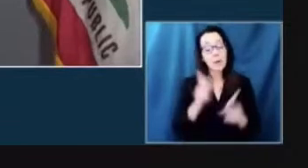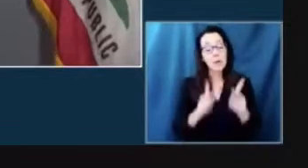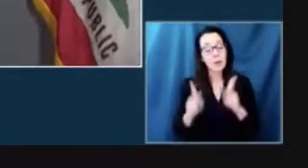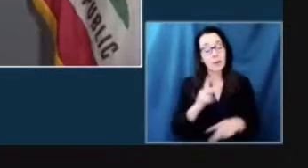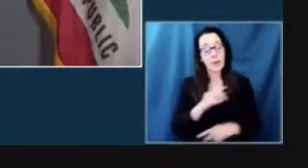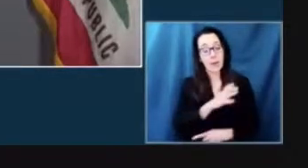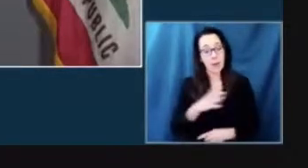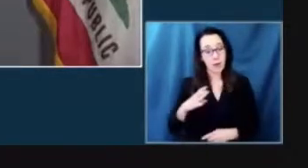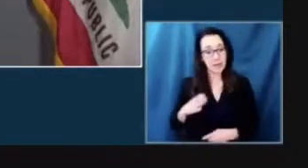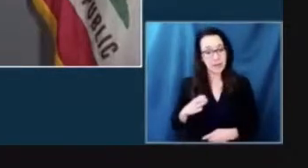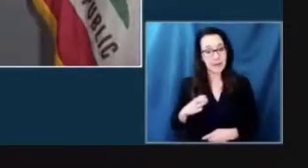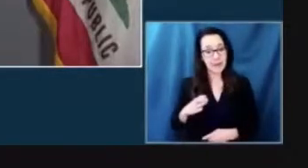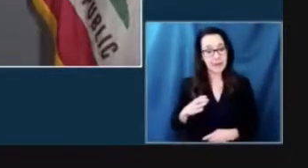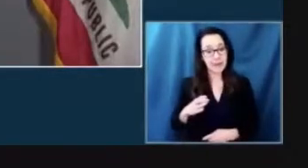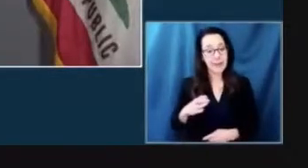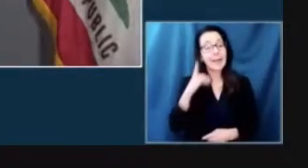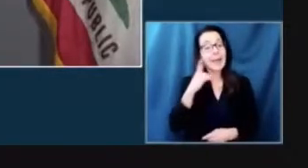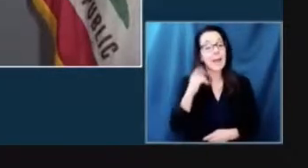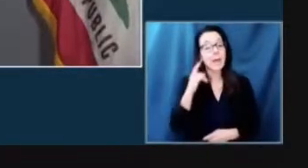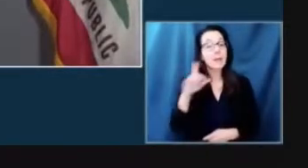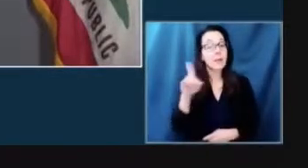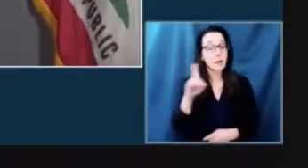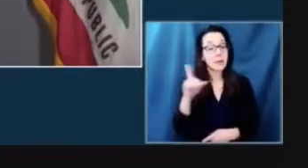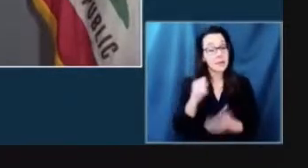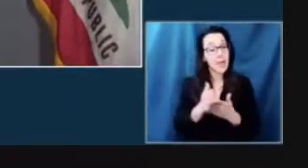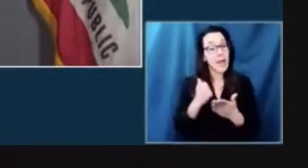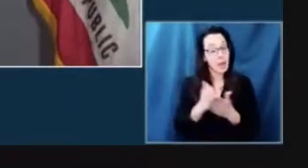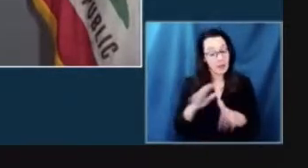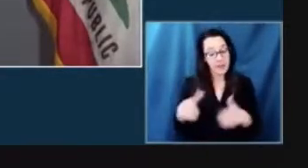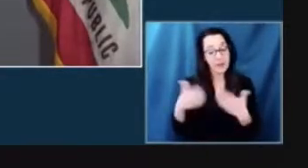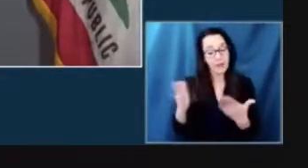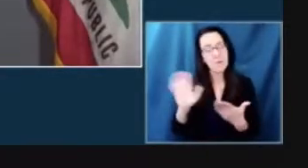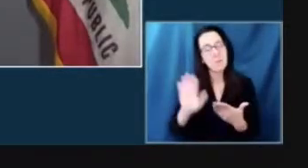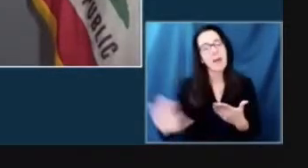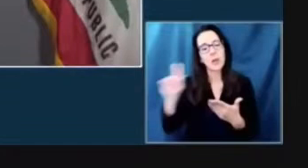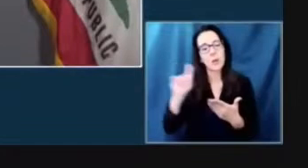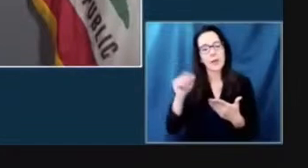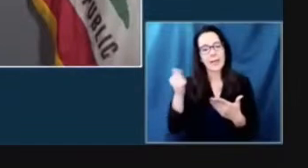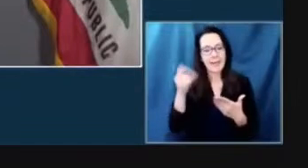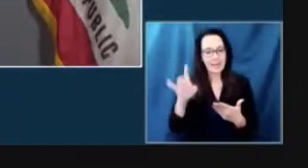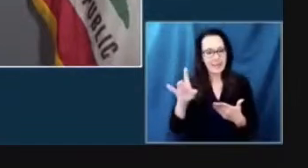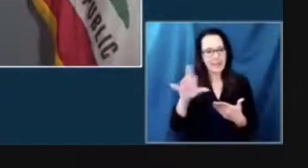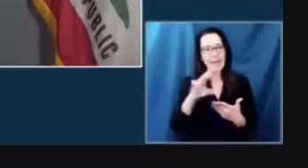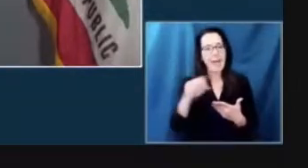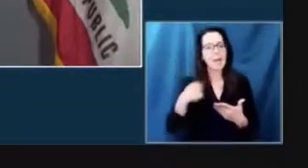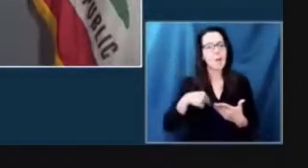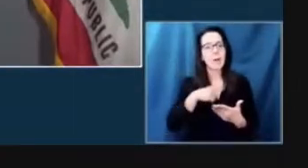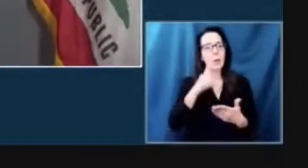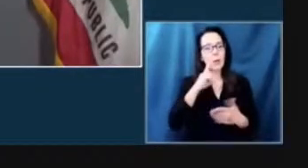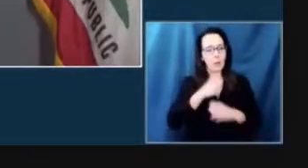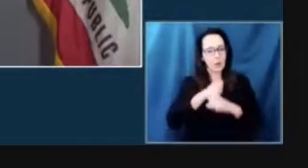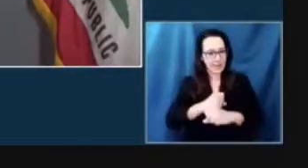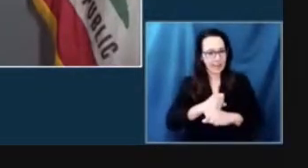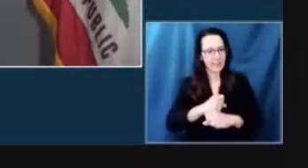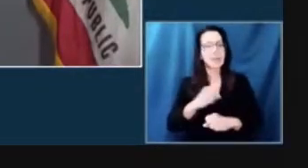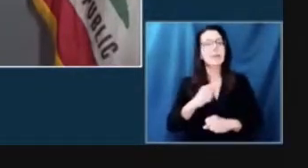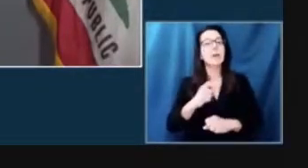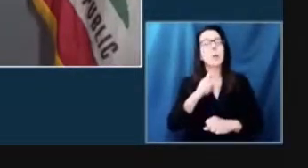California Democrats helped deliver in 2018 and protect in 2020.